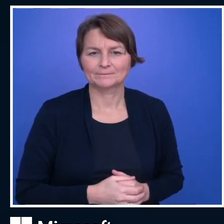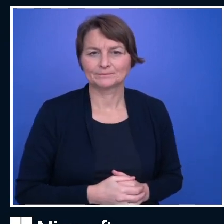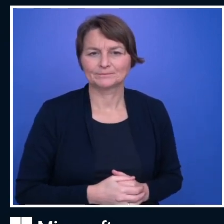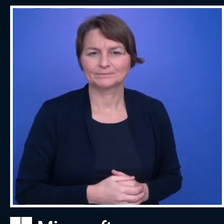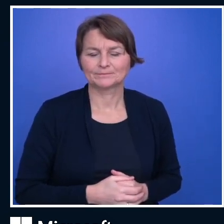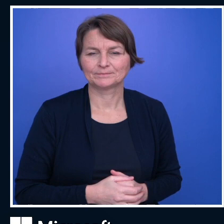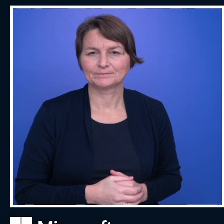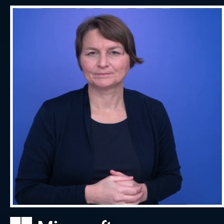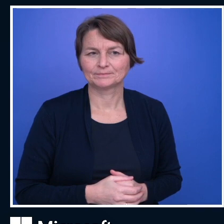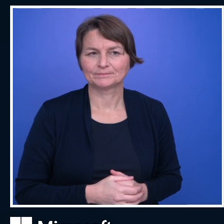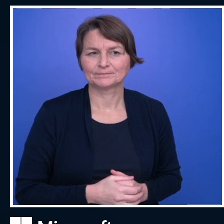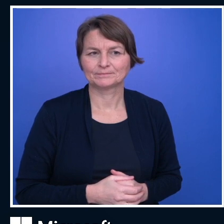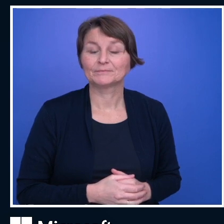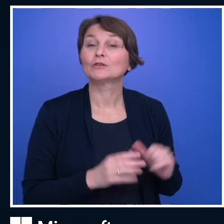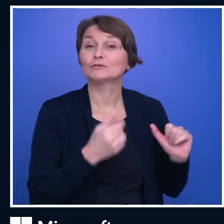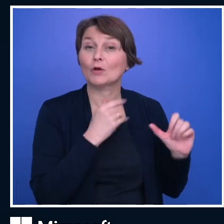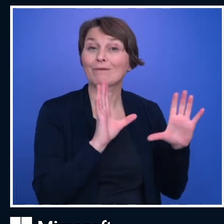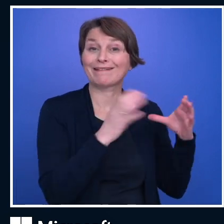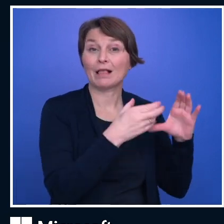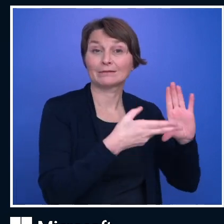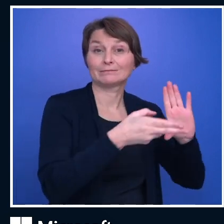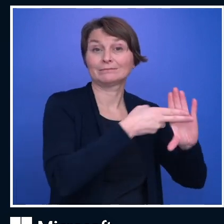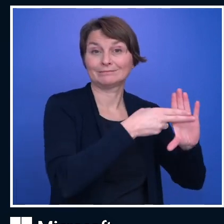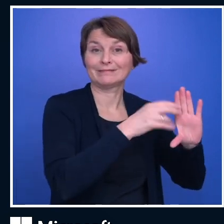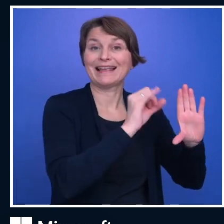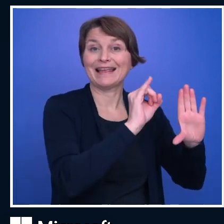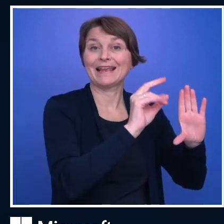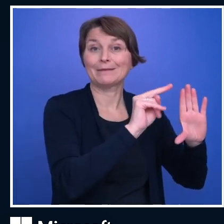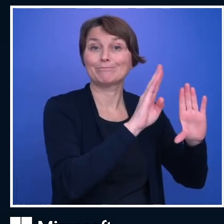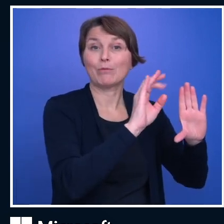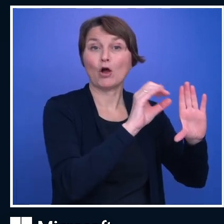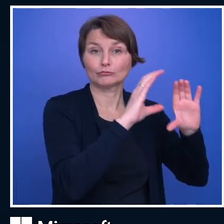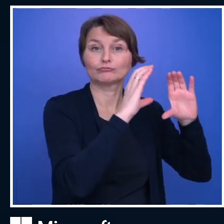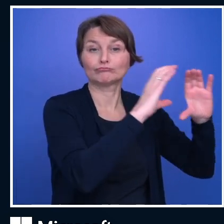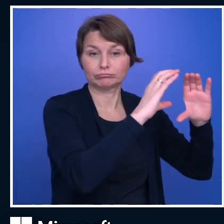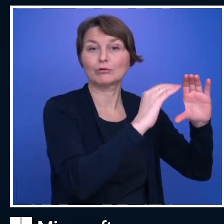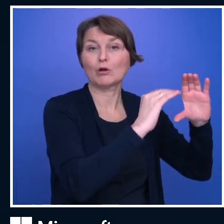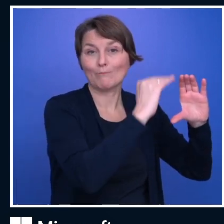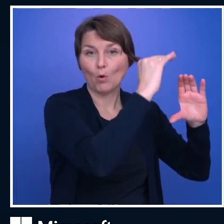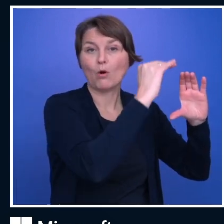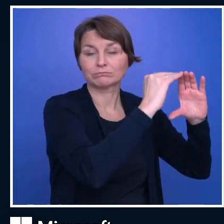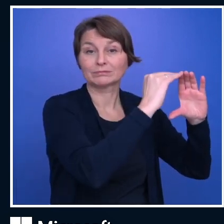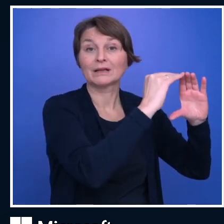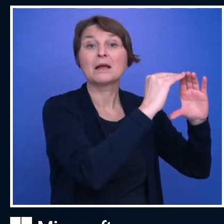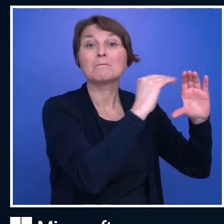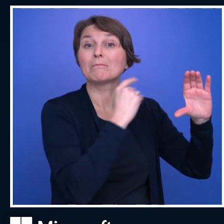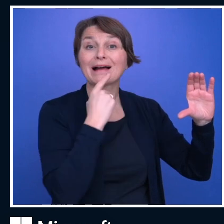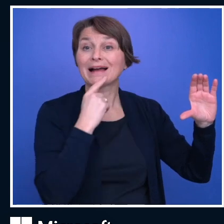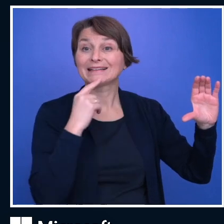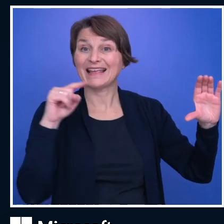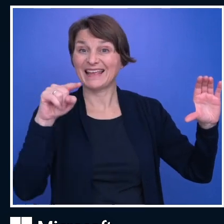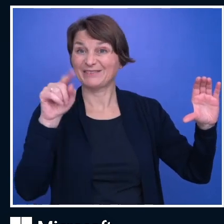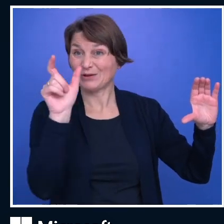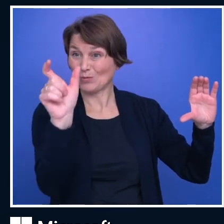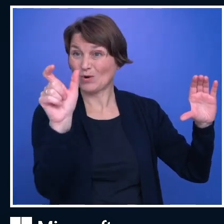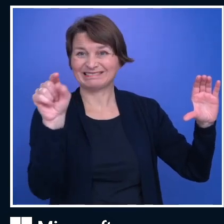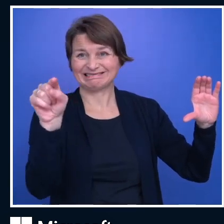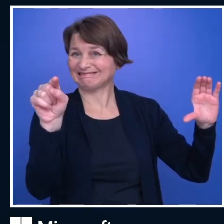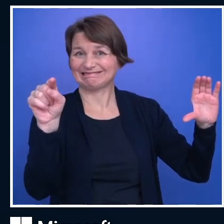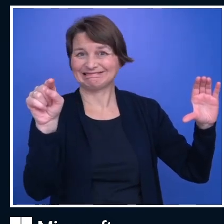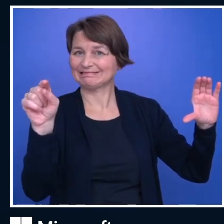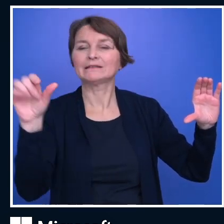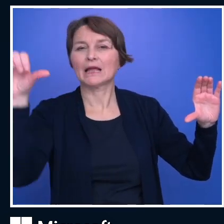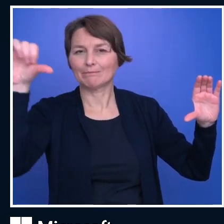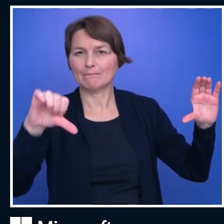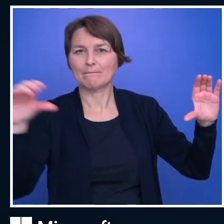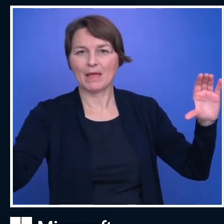mail gets classified into your inbox. And if there's a higher probability that it would have been in your spam, your mail gets classified into spam. This is a very